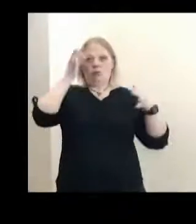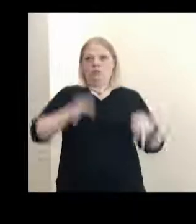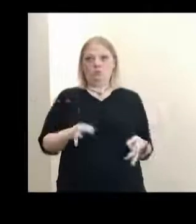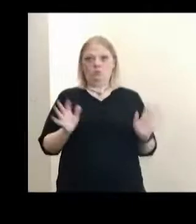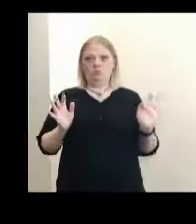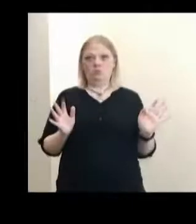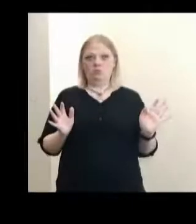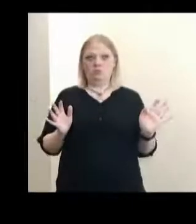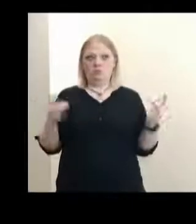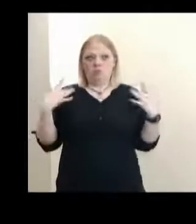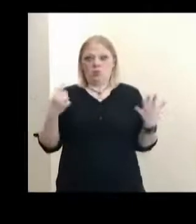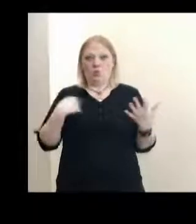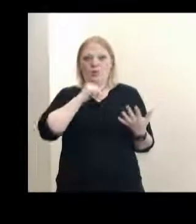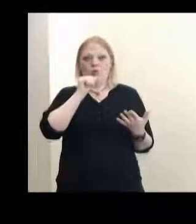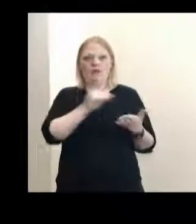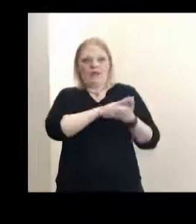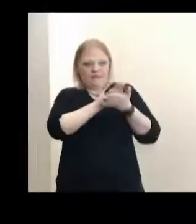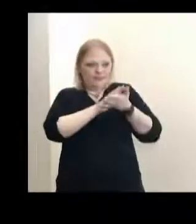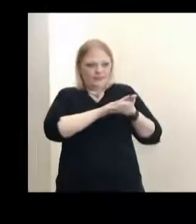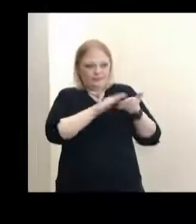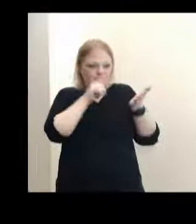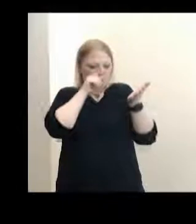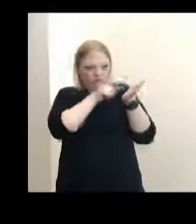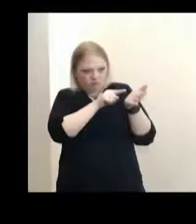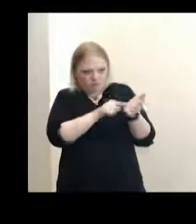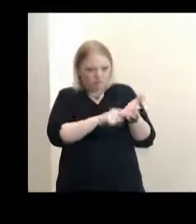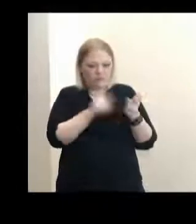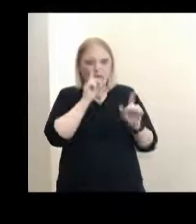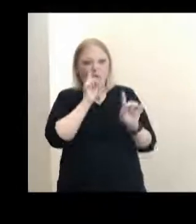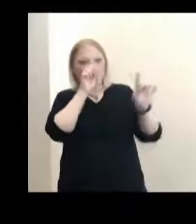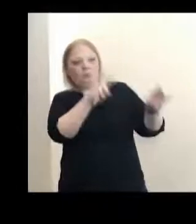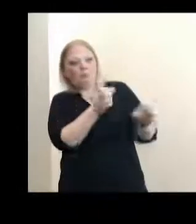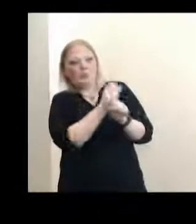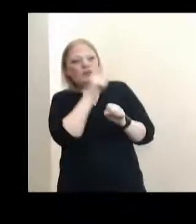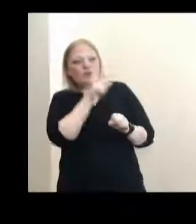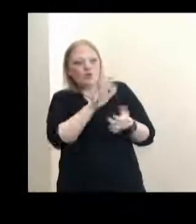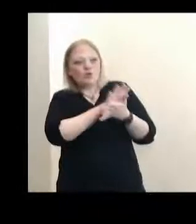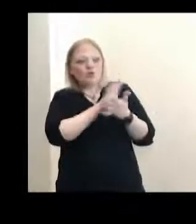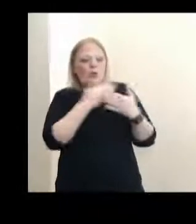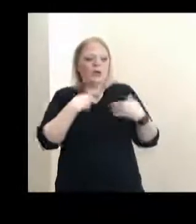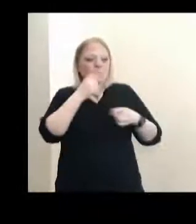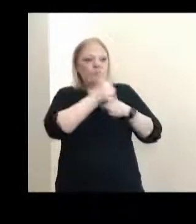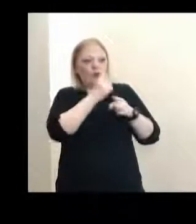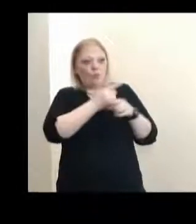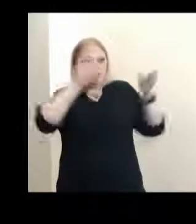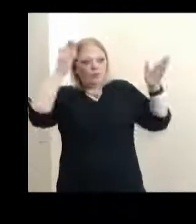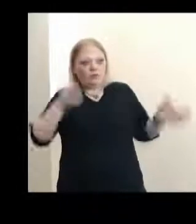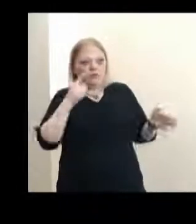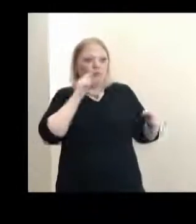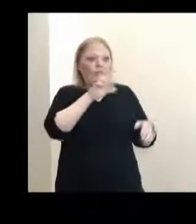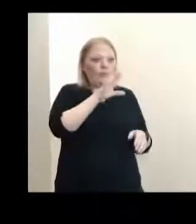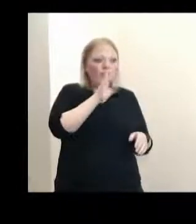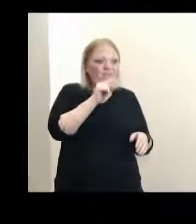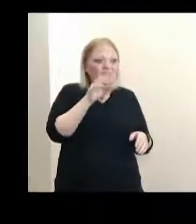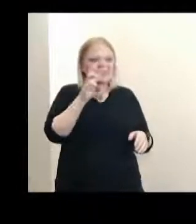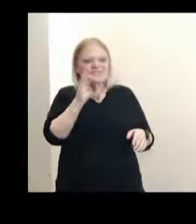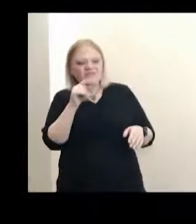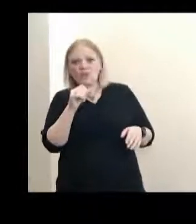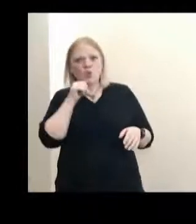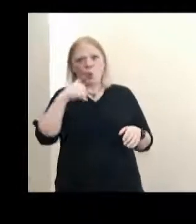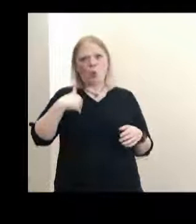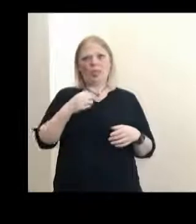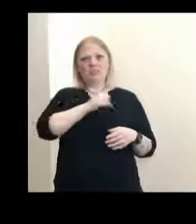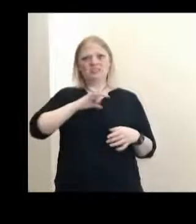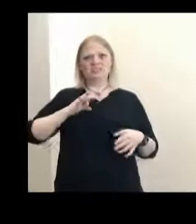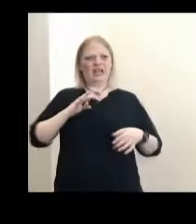don't have sanitarians that go out and confirm whether a school has appropriate partitions for a 3 feet or a 6 feet. We just don't have the staff capable of